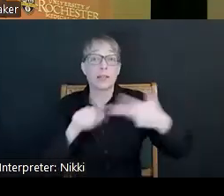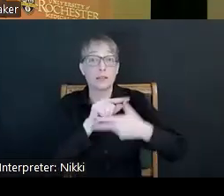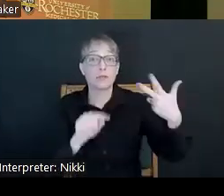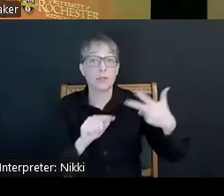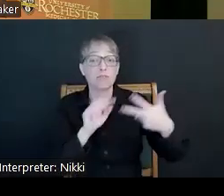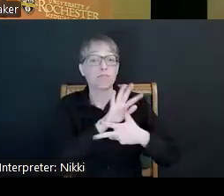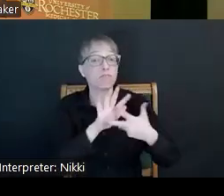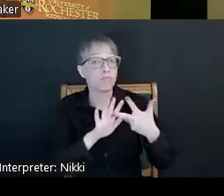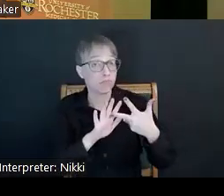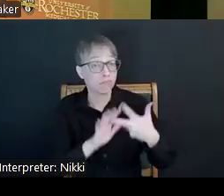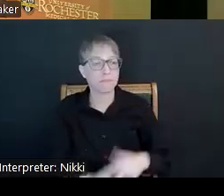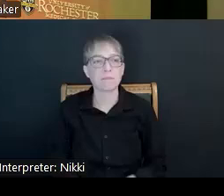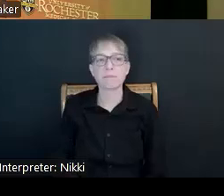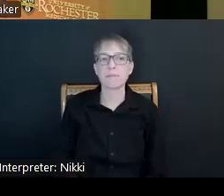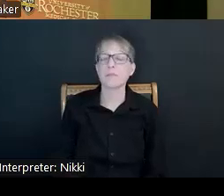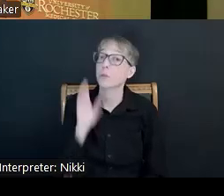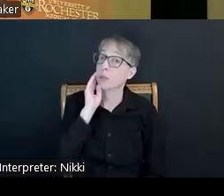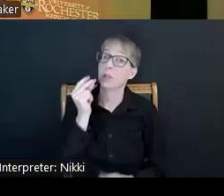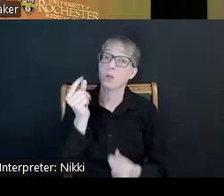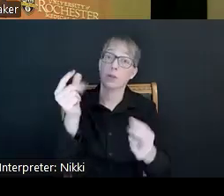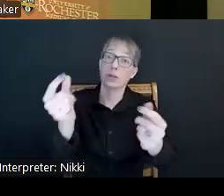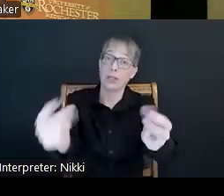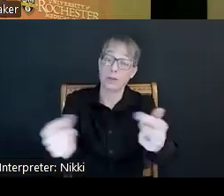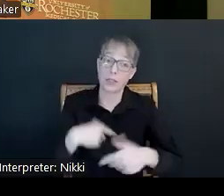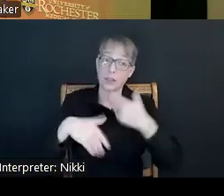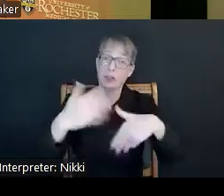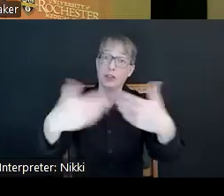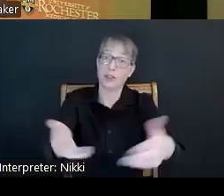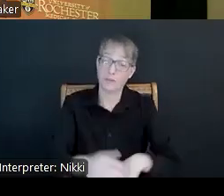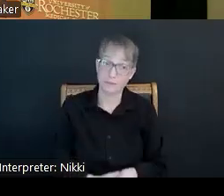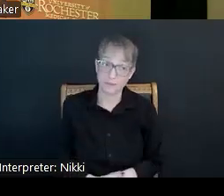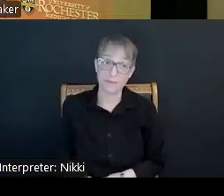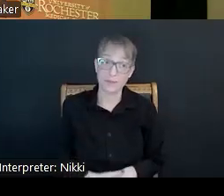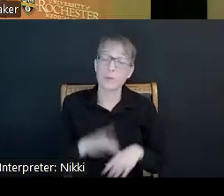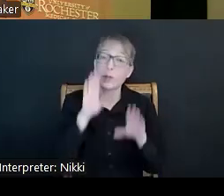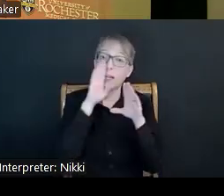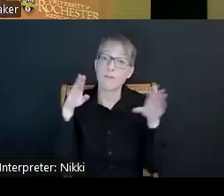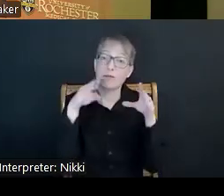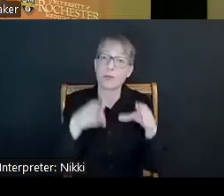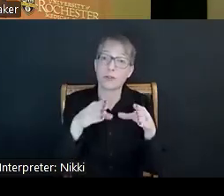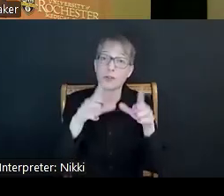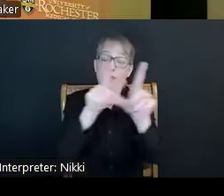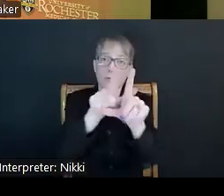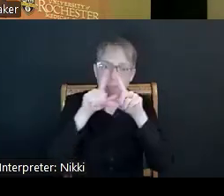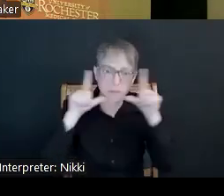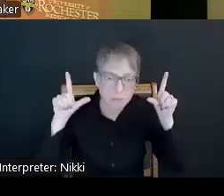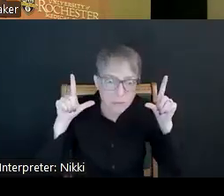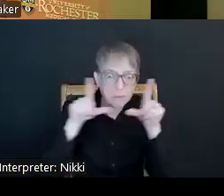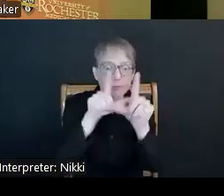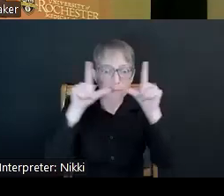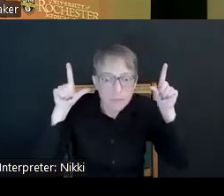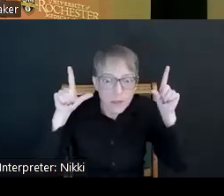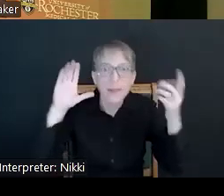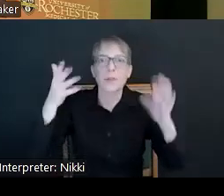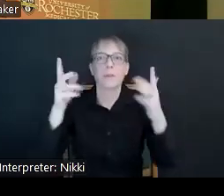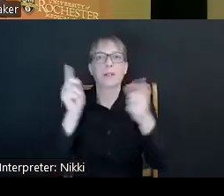infer? So we're going to go quick. We're going to give you just a little bit on each slide and force you to look closer at something than you would if we just showed you the whole thing.